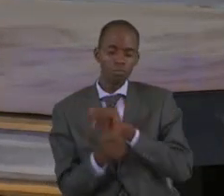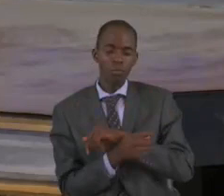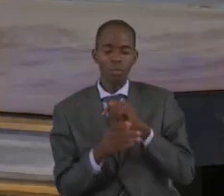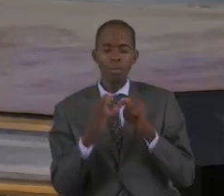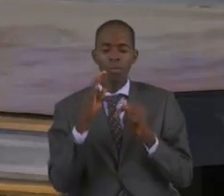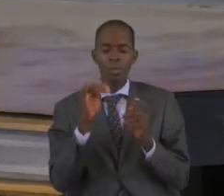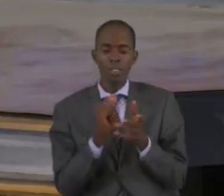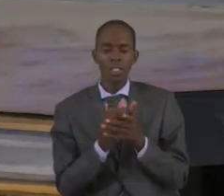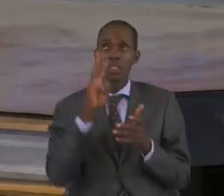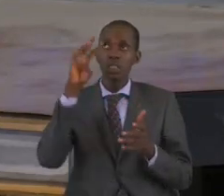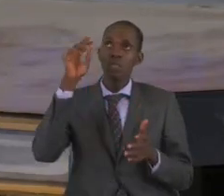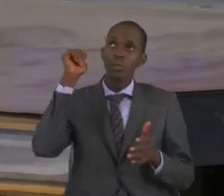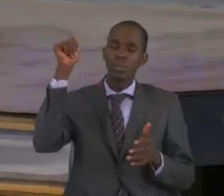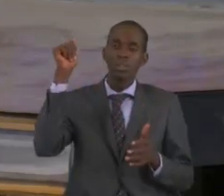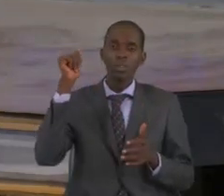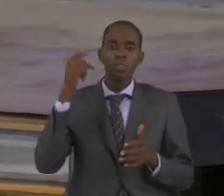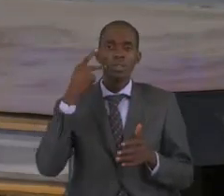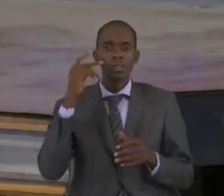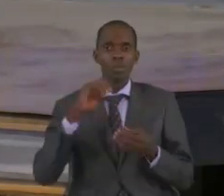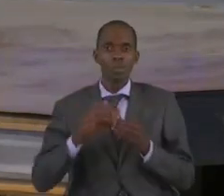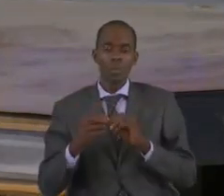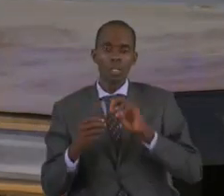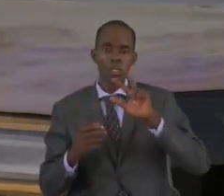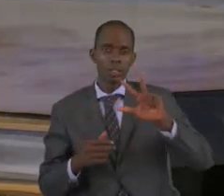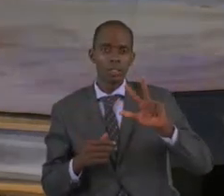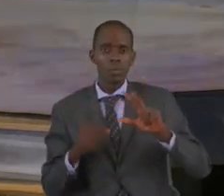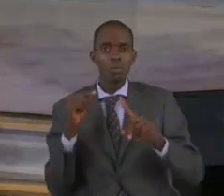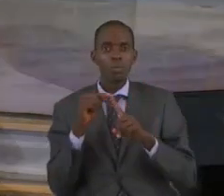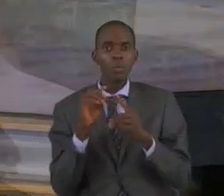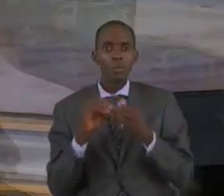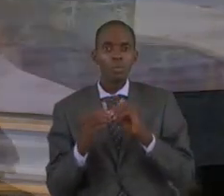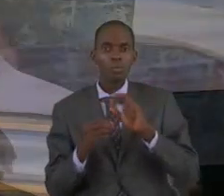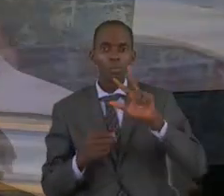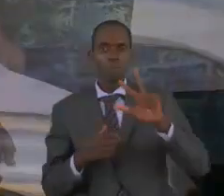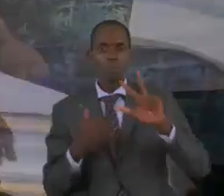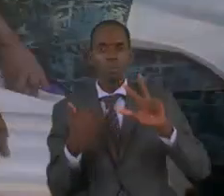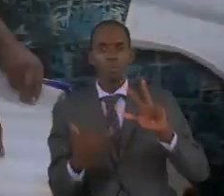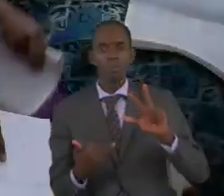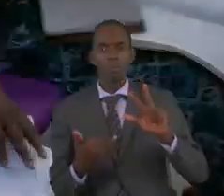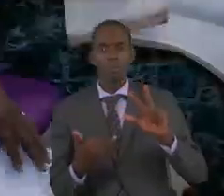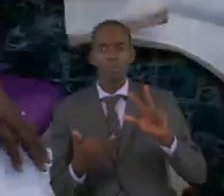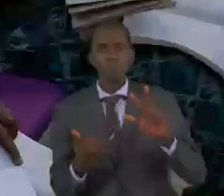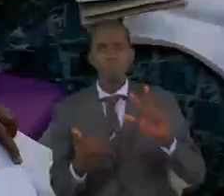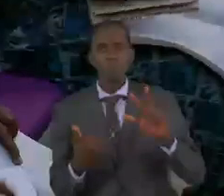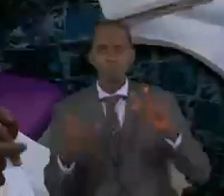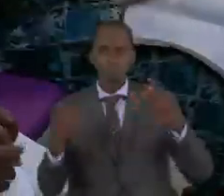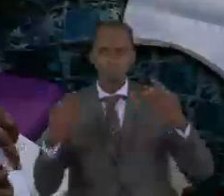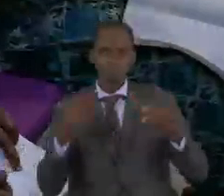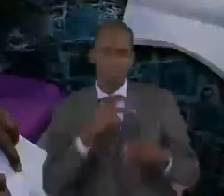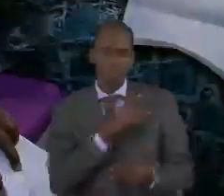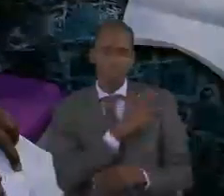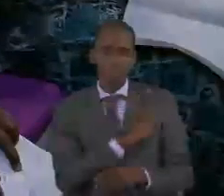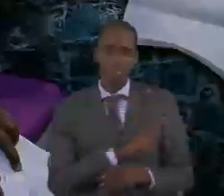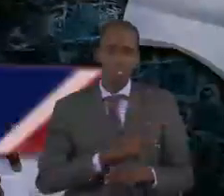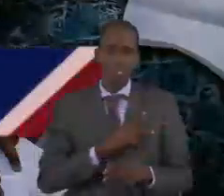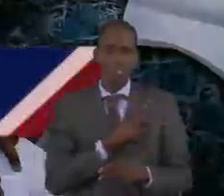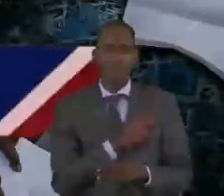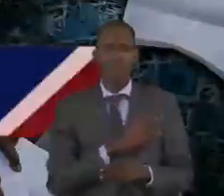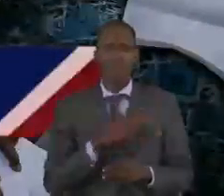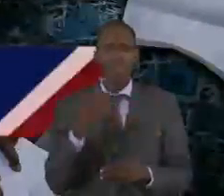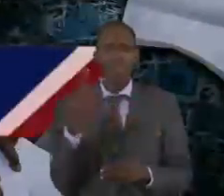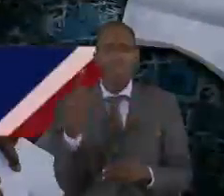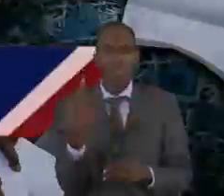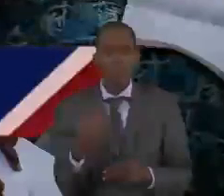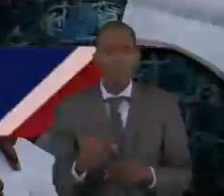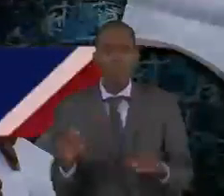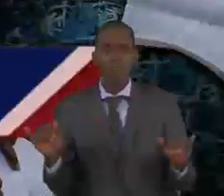himself. We're coming to point number three now. Point number three, personifying the